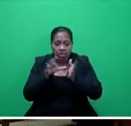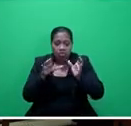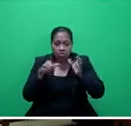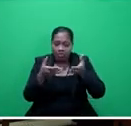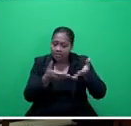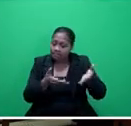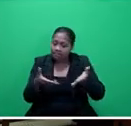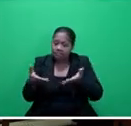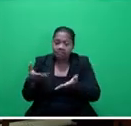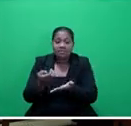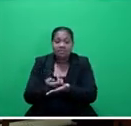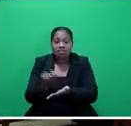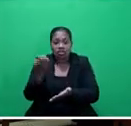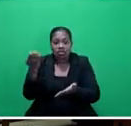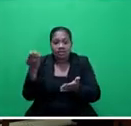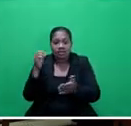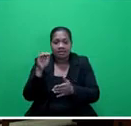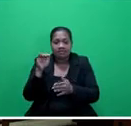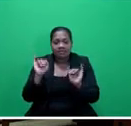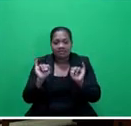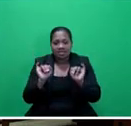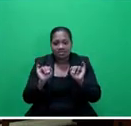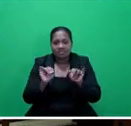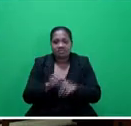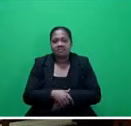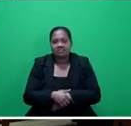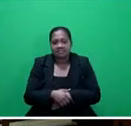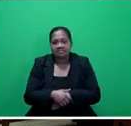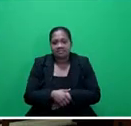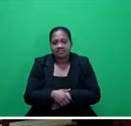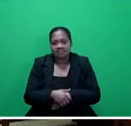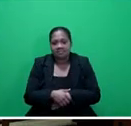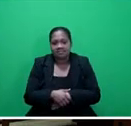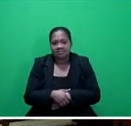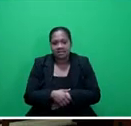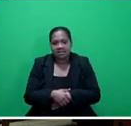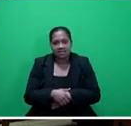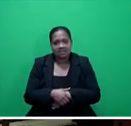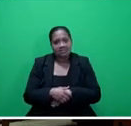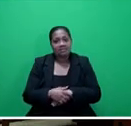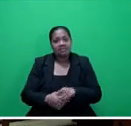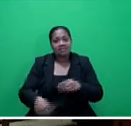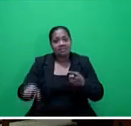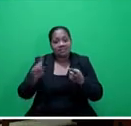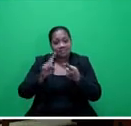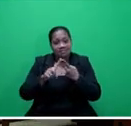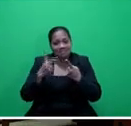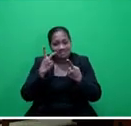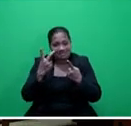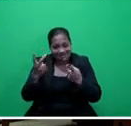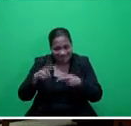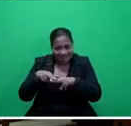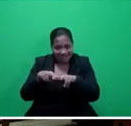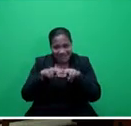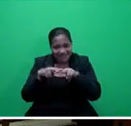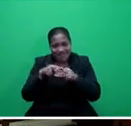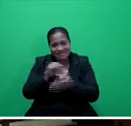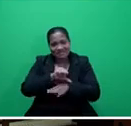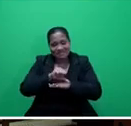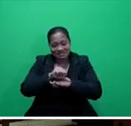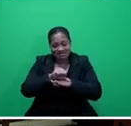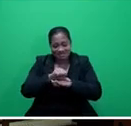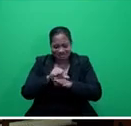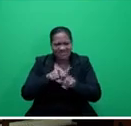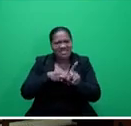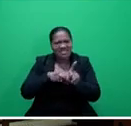on Economic Affairs. 1, Tourism Fiji Annual Reports